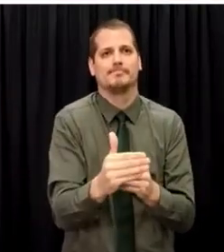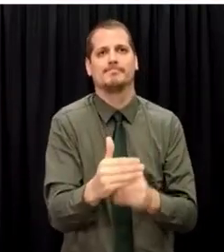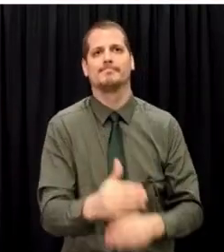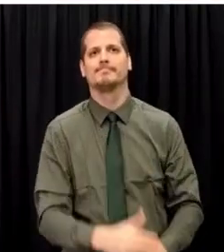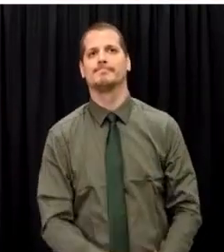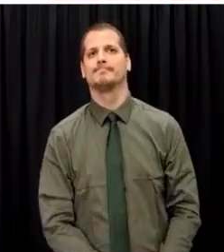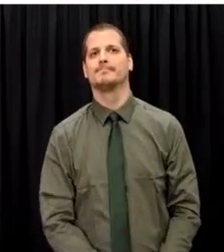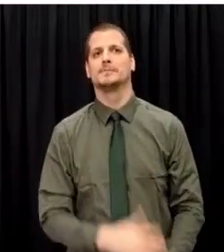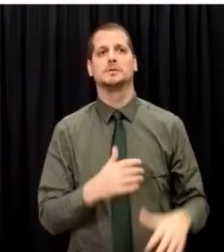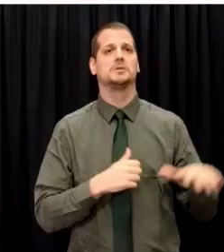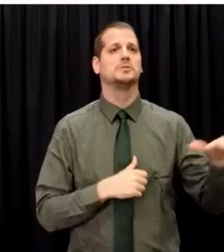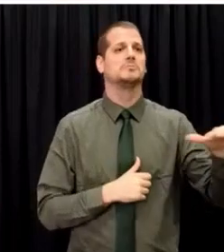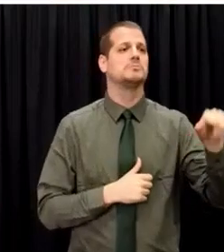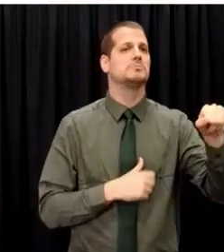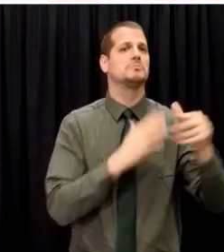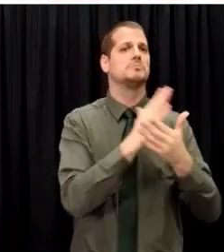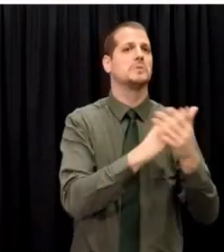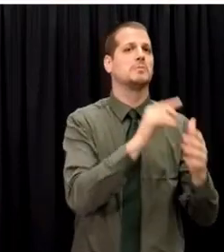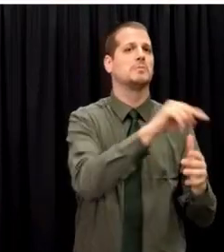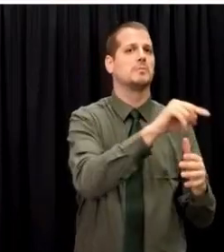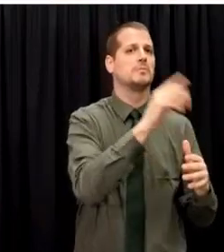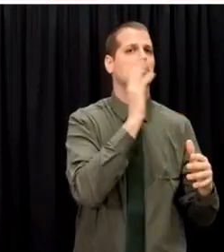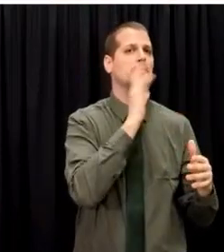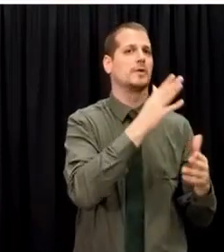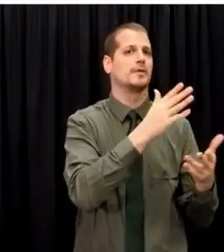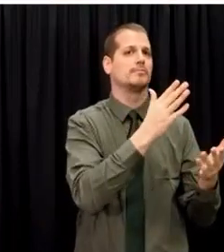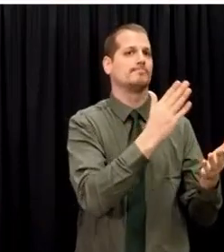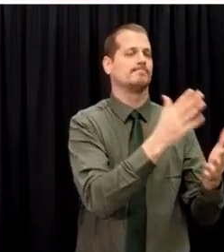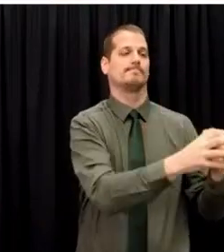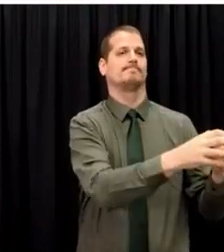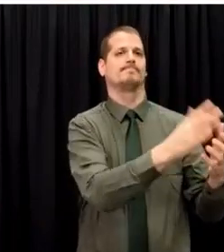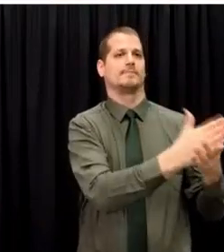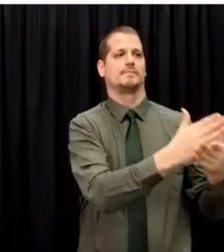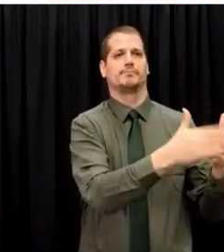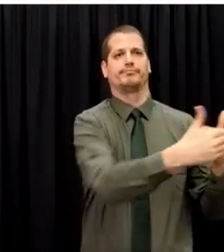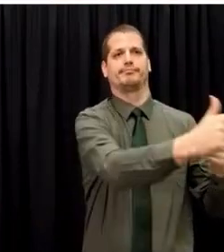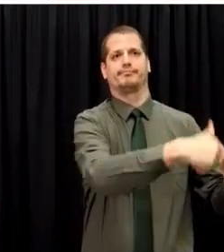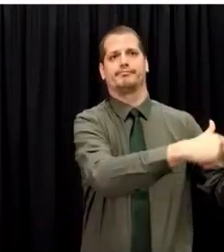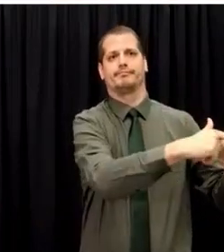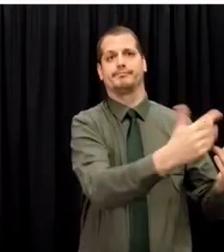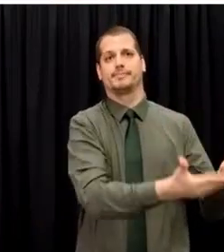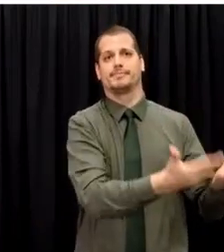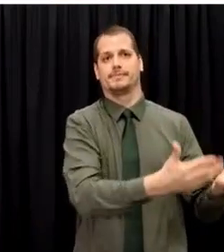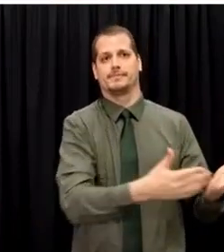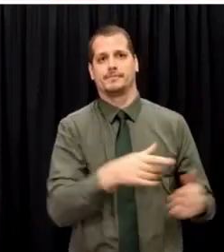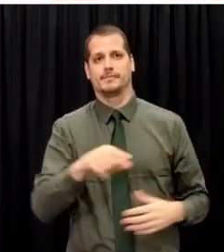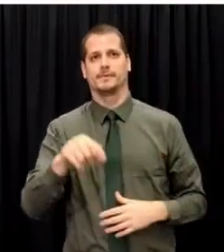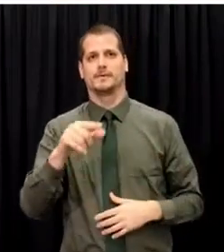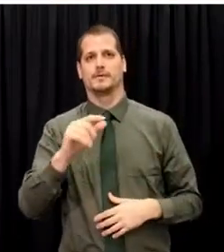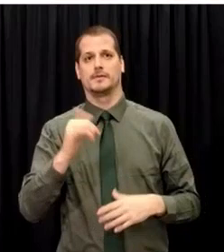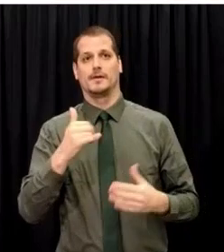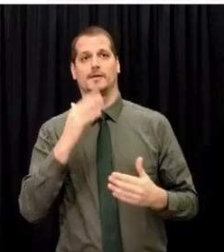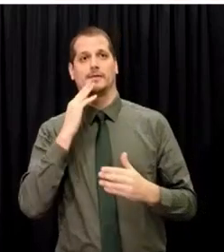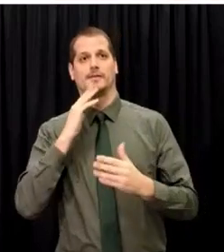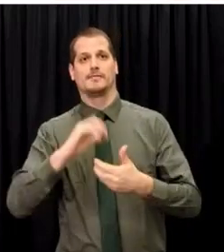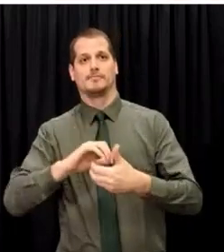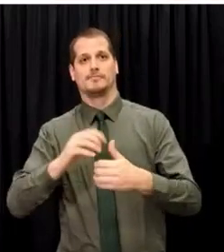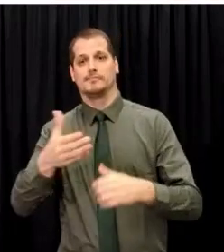to. You've heard the discussions that the idea of shaking hands may be something that we don't do anymore.